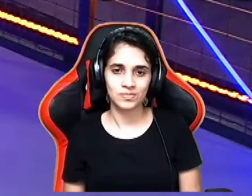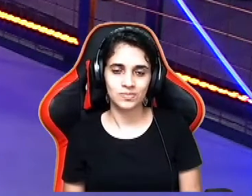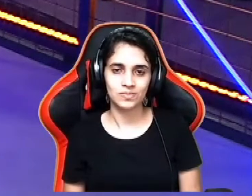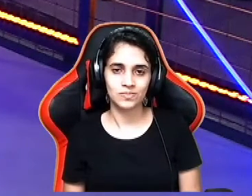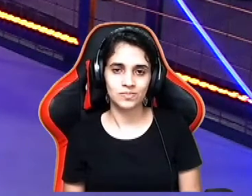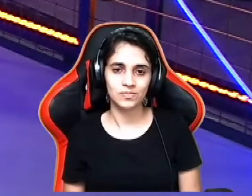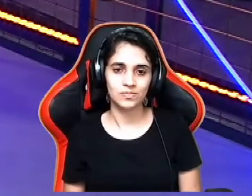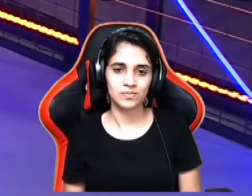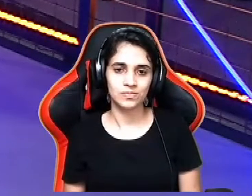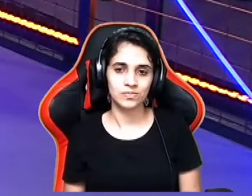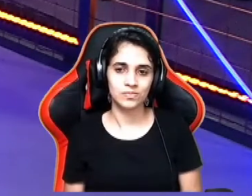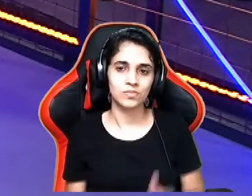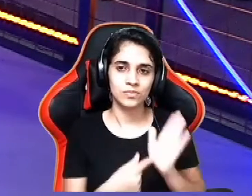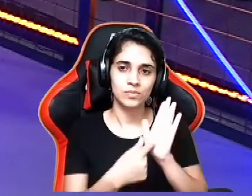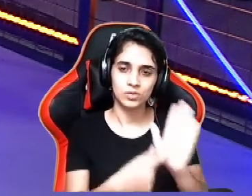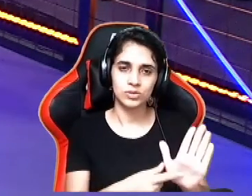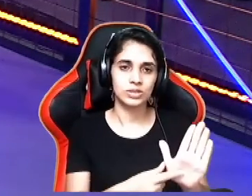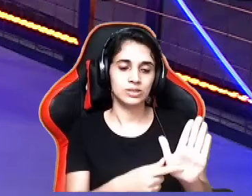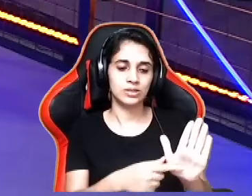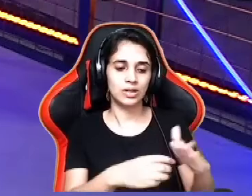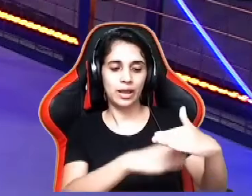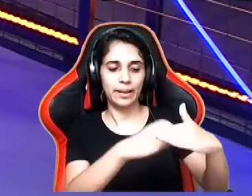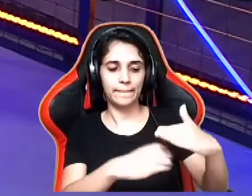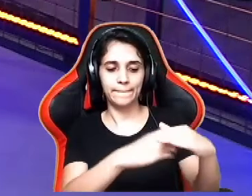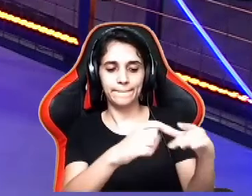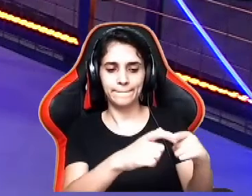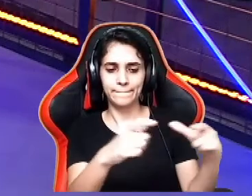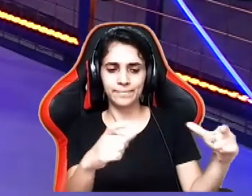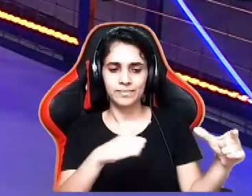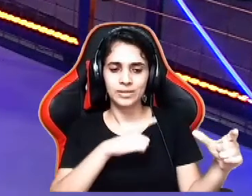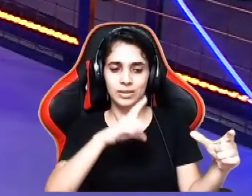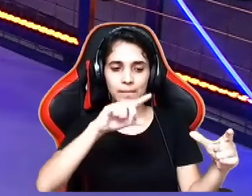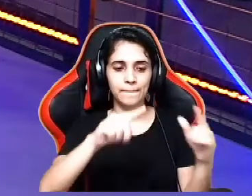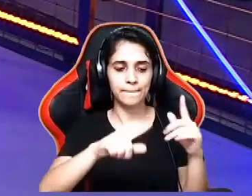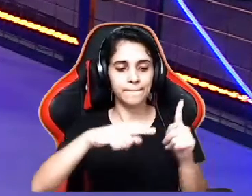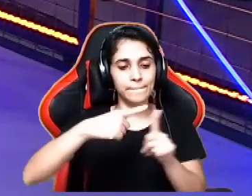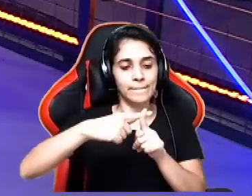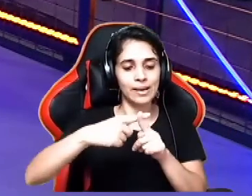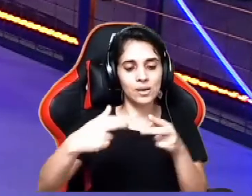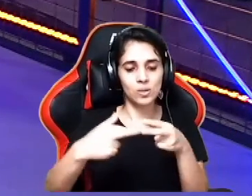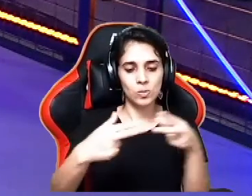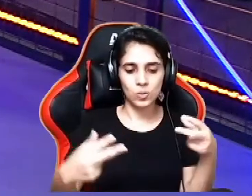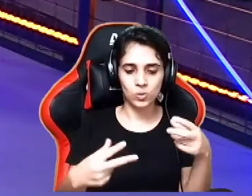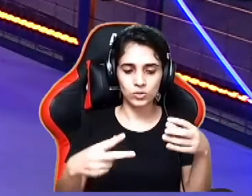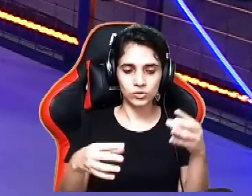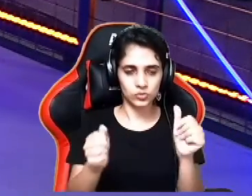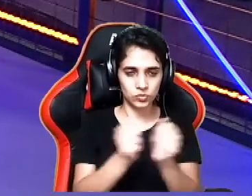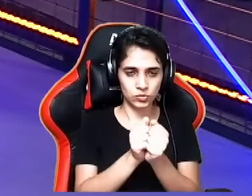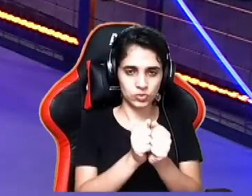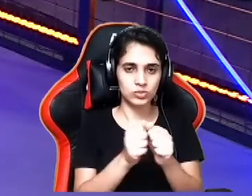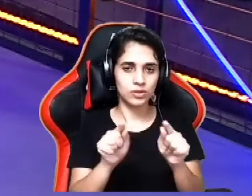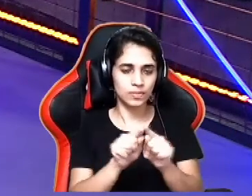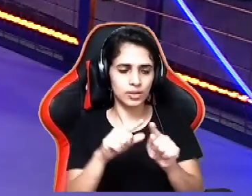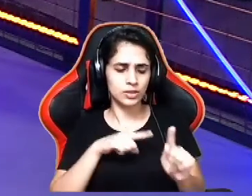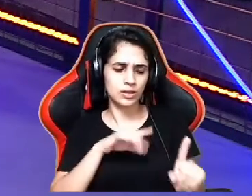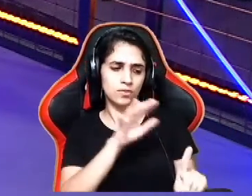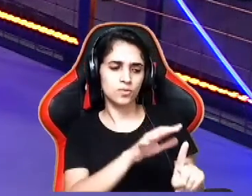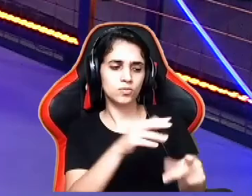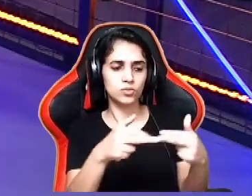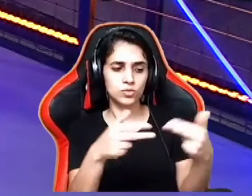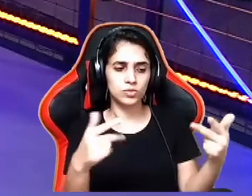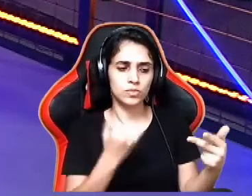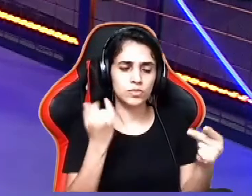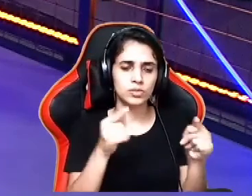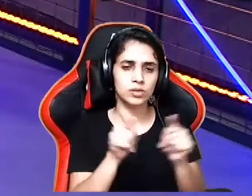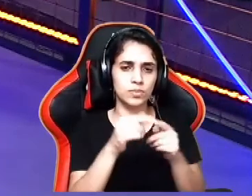in showing that they're not just a company, that they're there, influencing